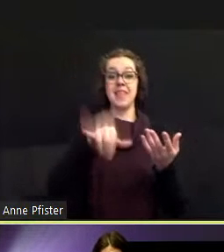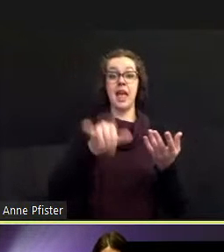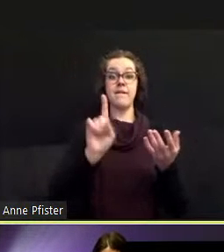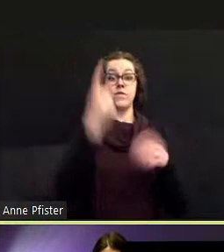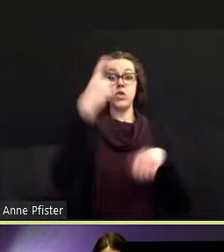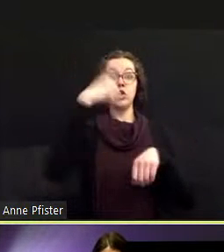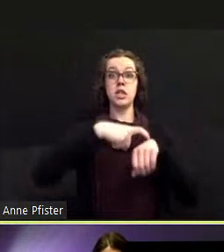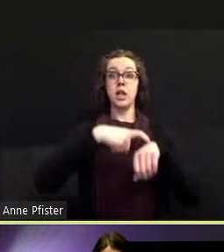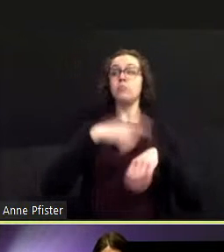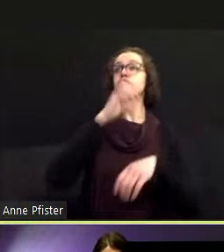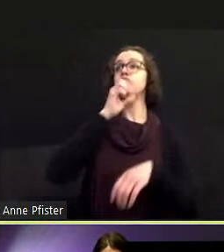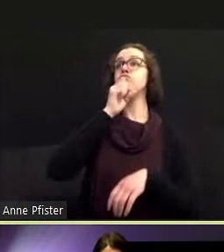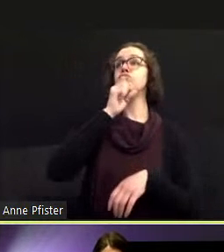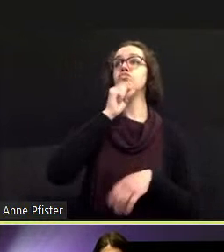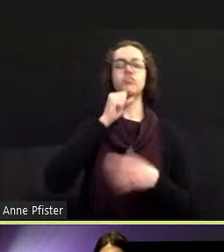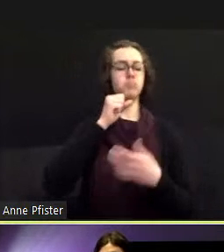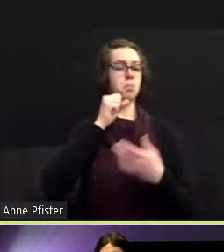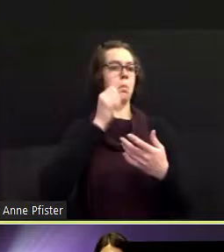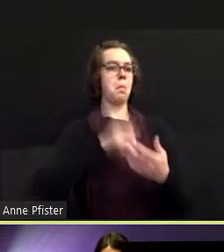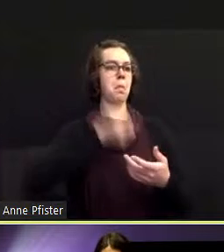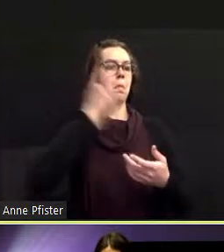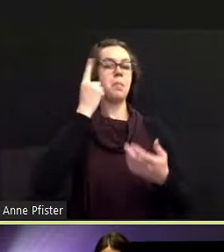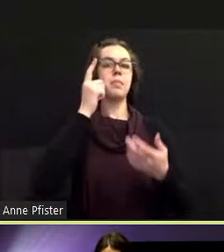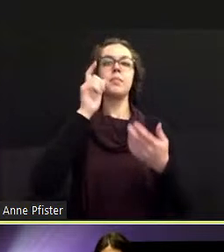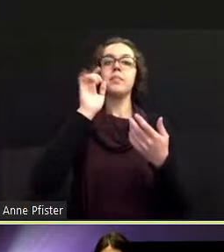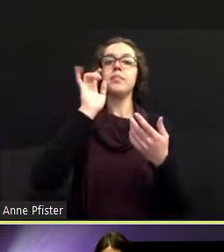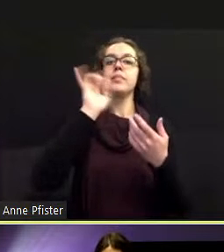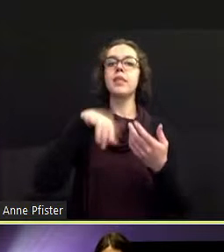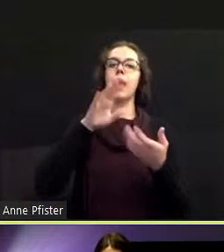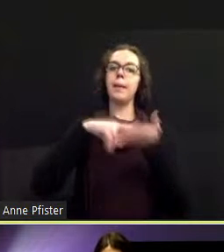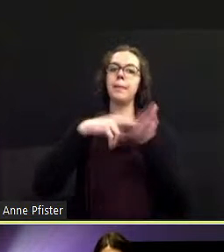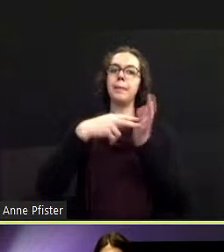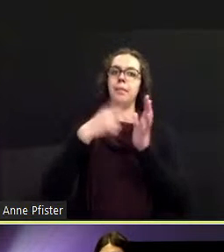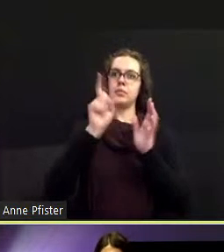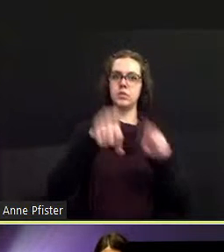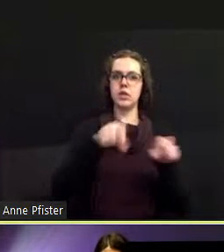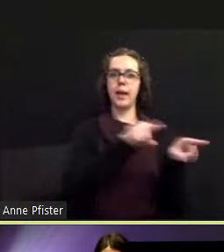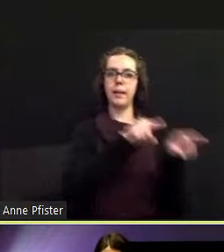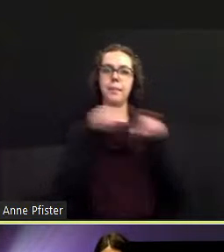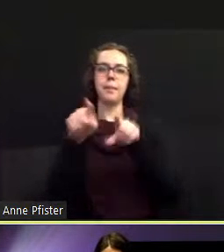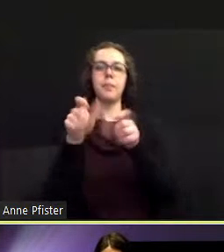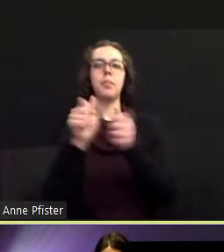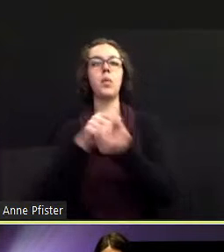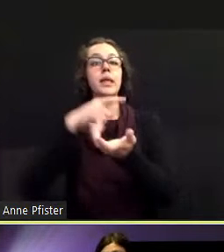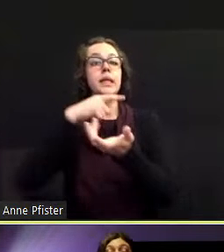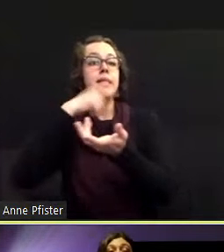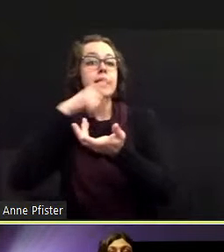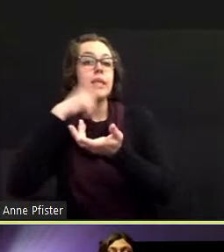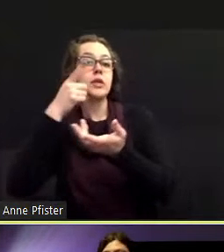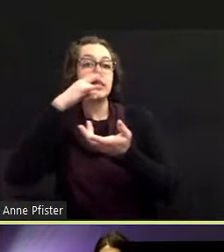which sign language use would help deaf children likewise more easily understand their hearing families, and concludes by contesting